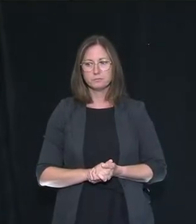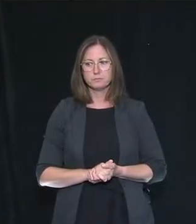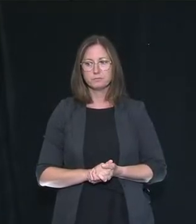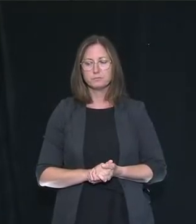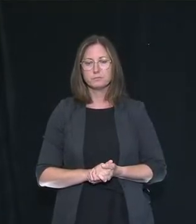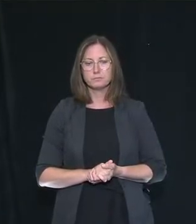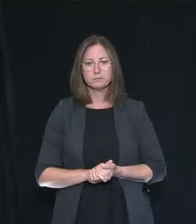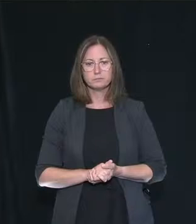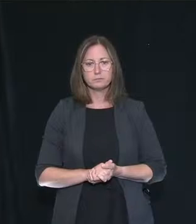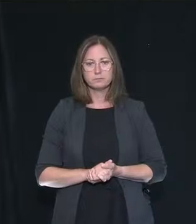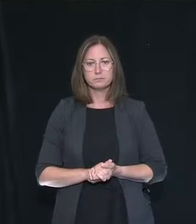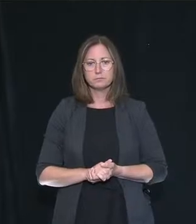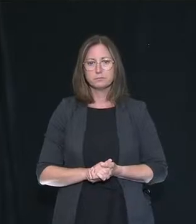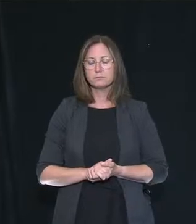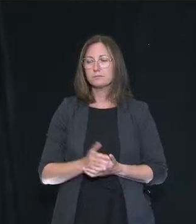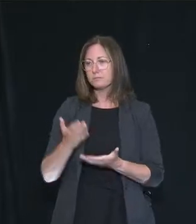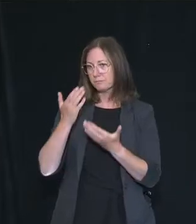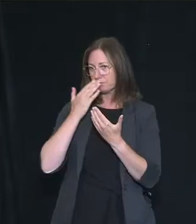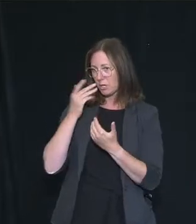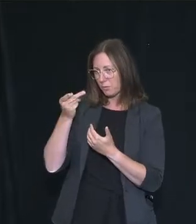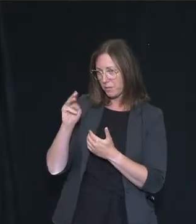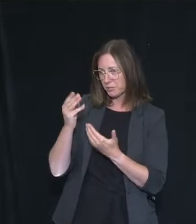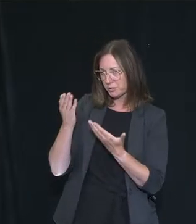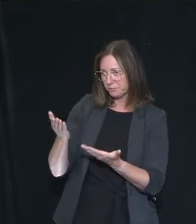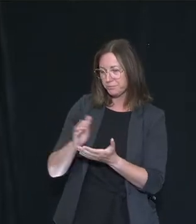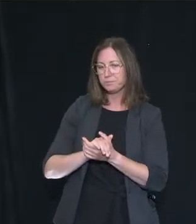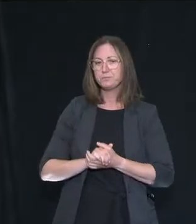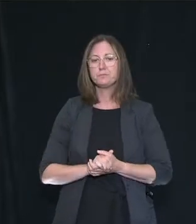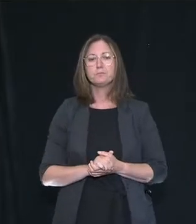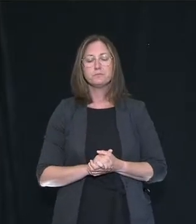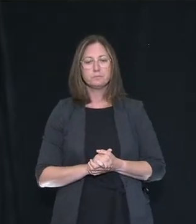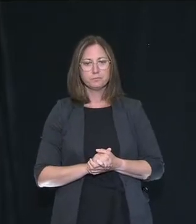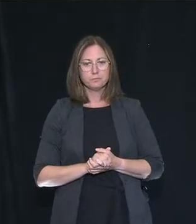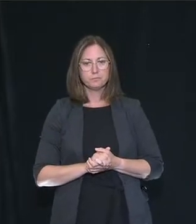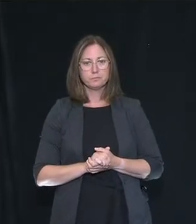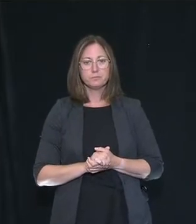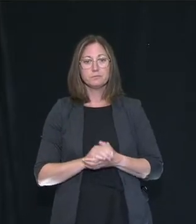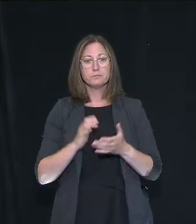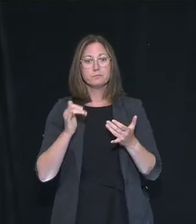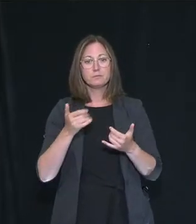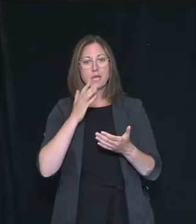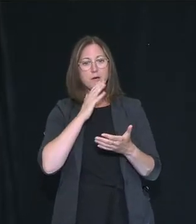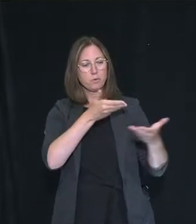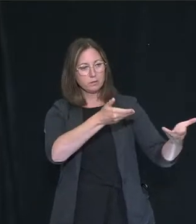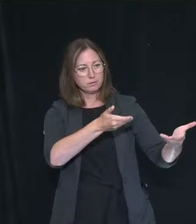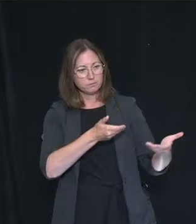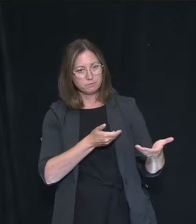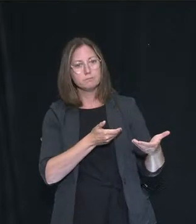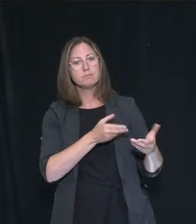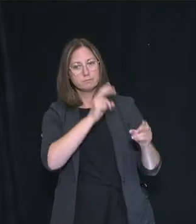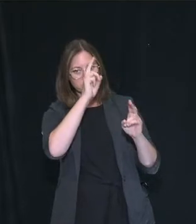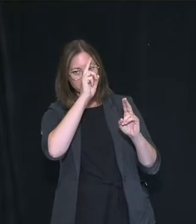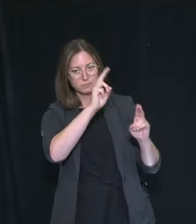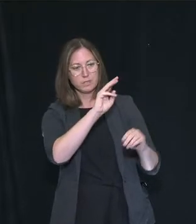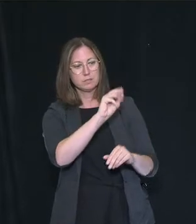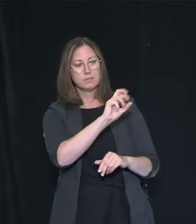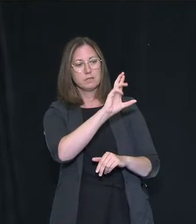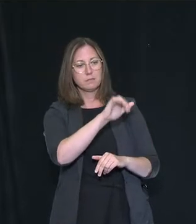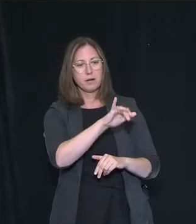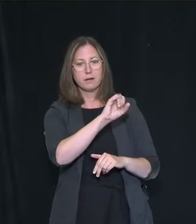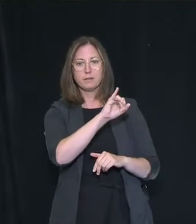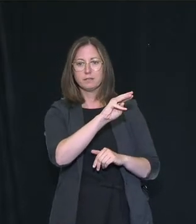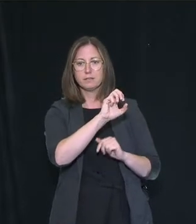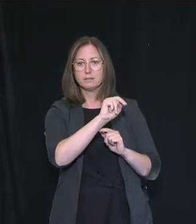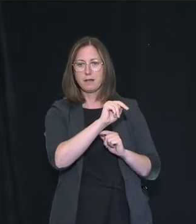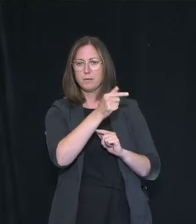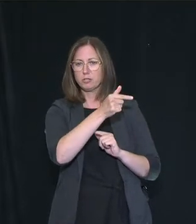Merci, Monsieur le Premier ministre. Thank you, Prime Minister. J'invite Son Excellence. I invite Her Excellency, the Right Honourable Mary Simon,